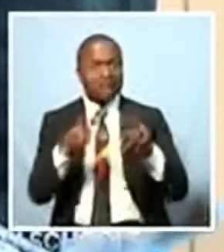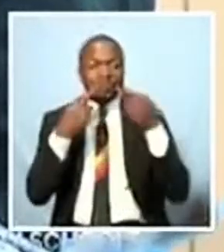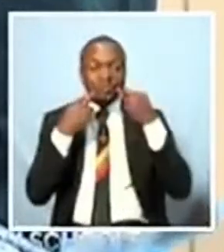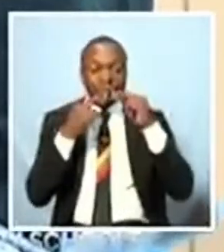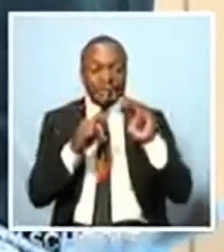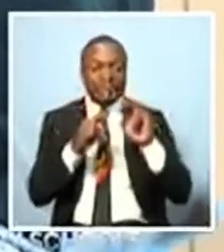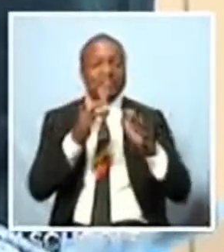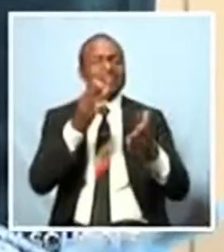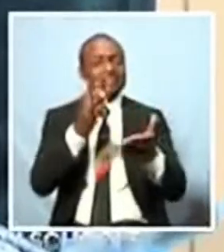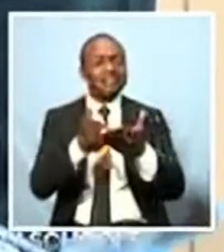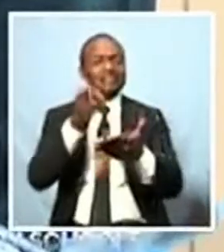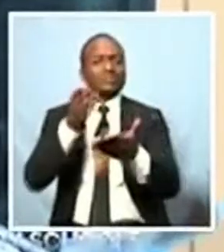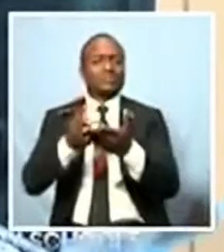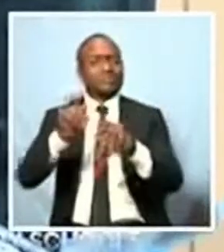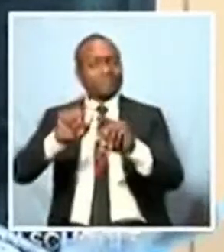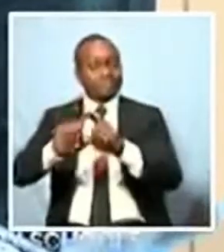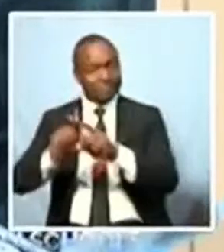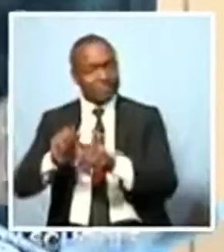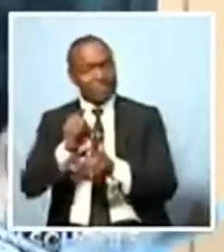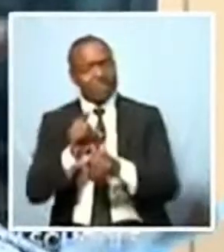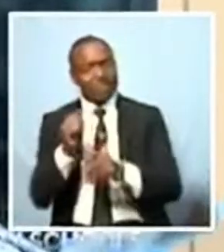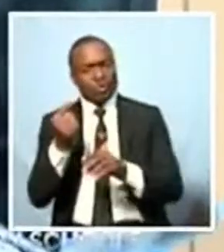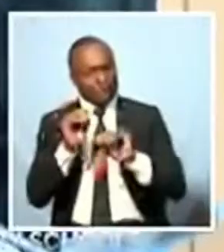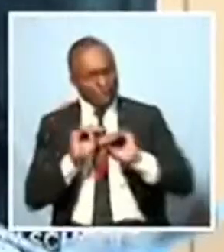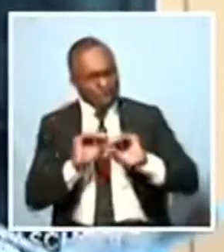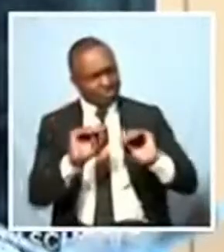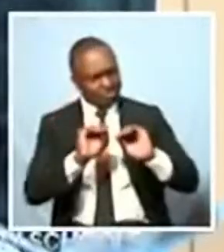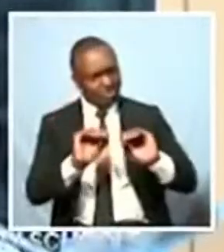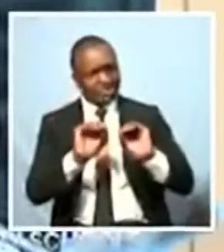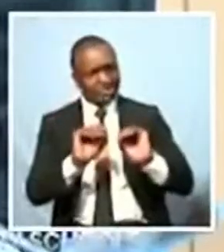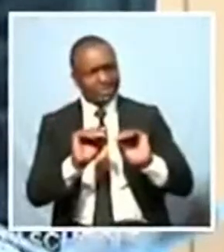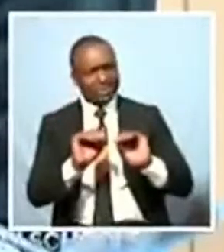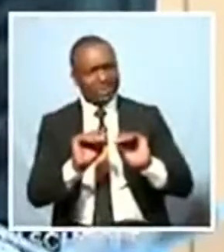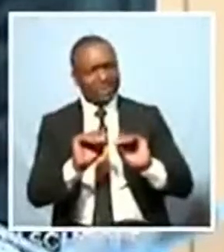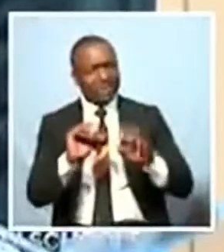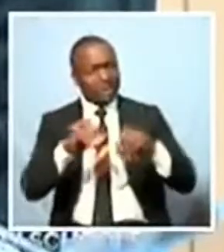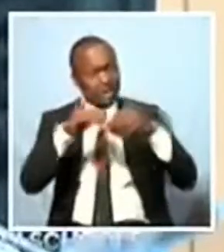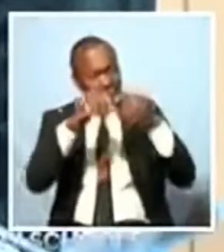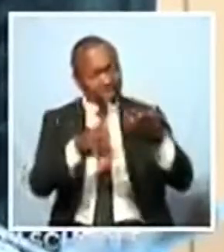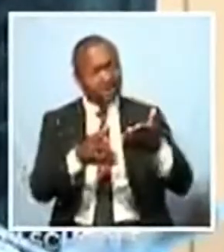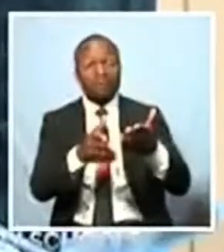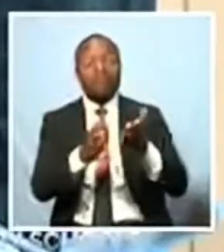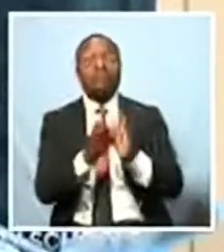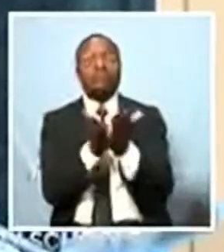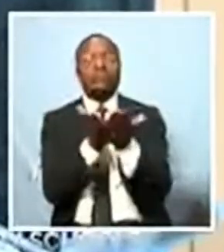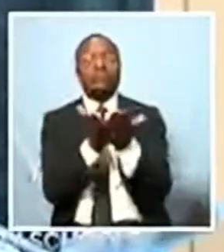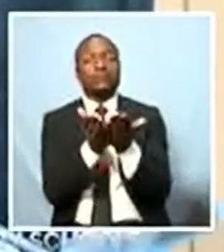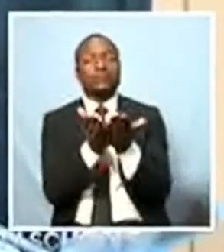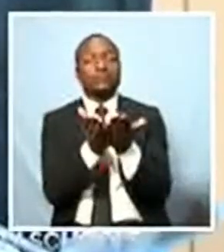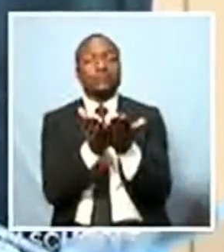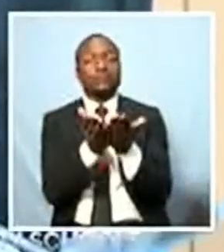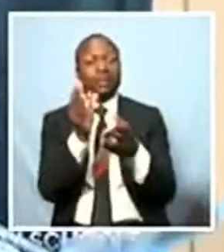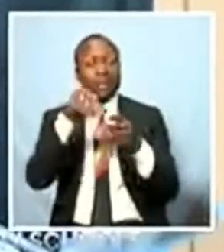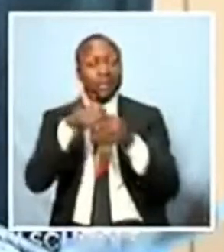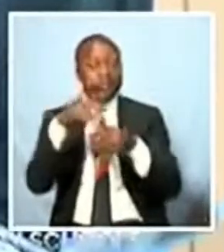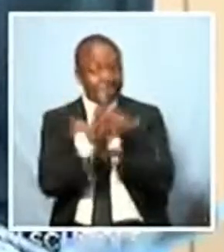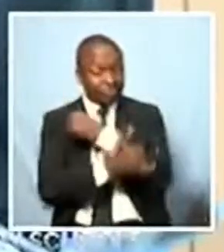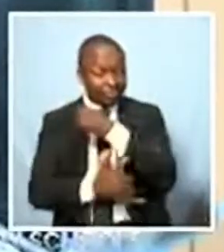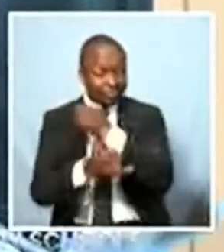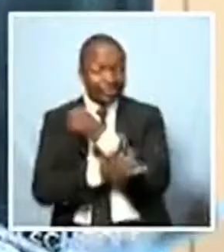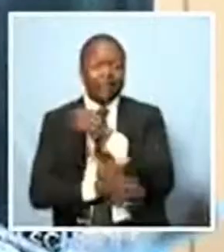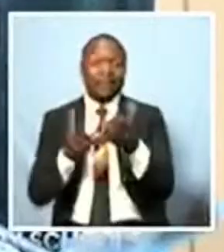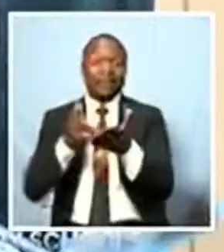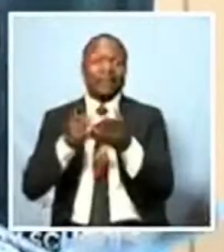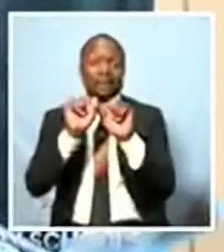that. Do you only teach them the one, do you only give them a module of the one that is current in the country? Because this again